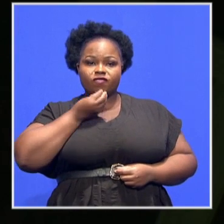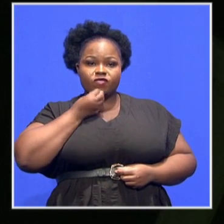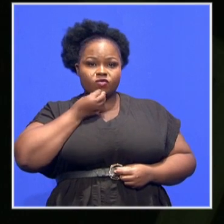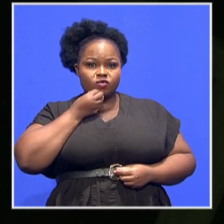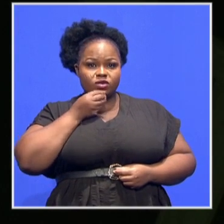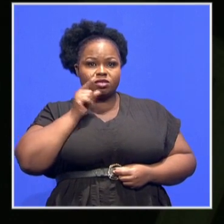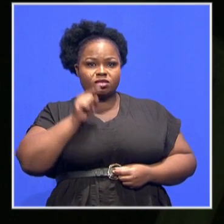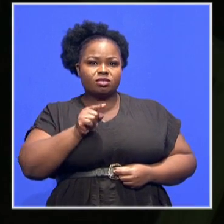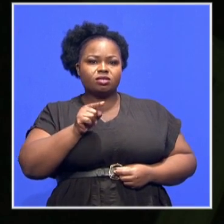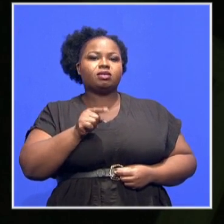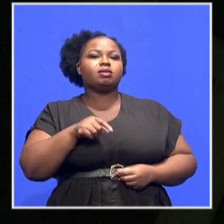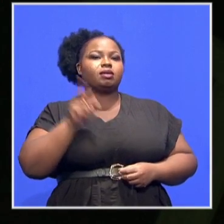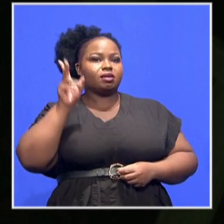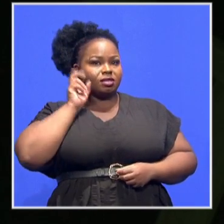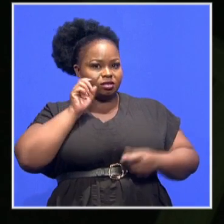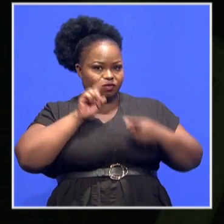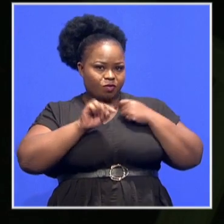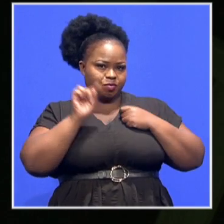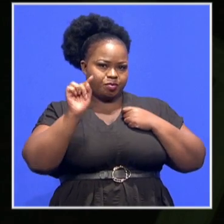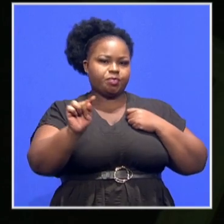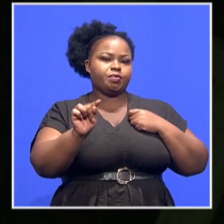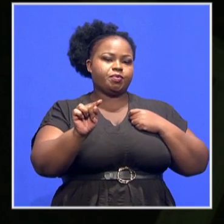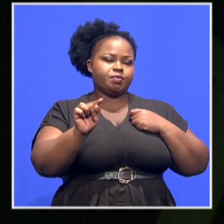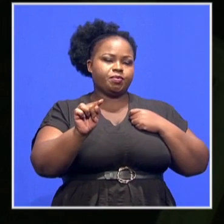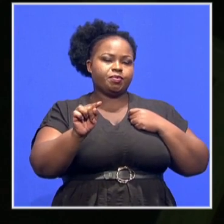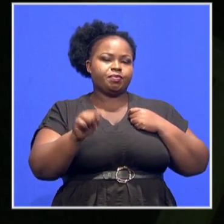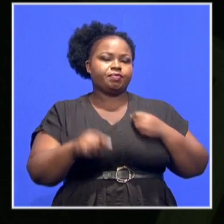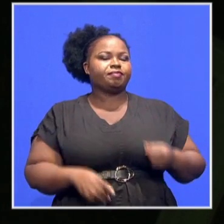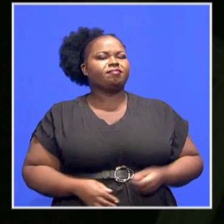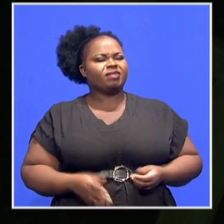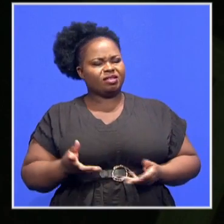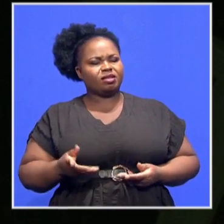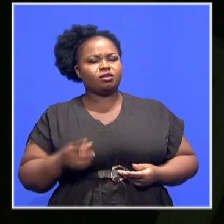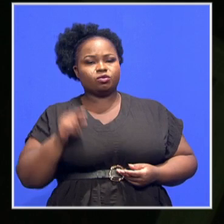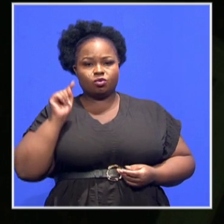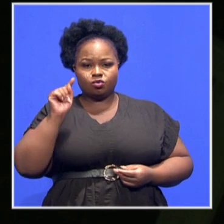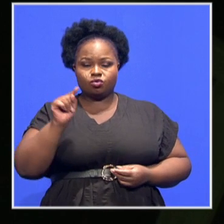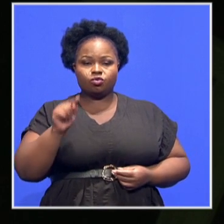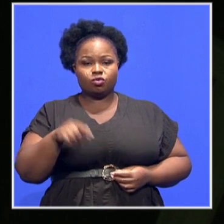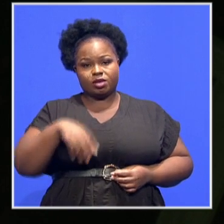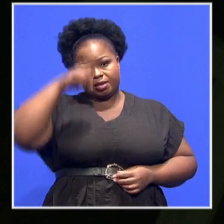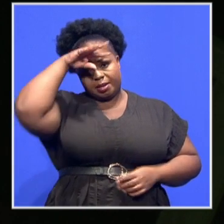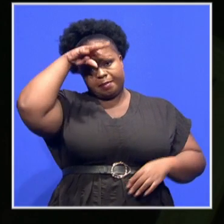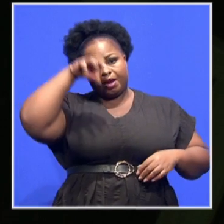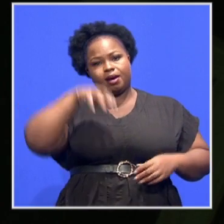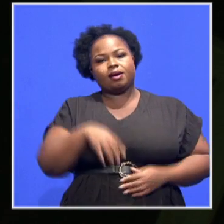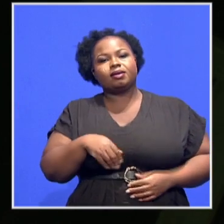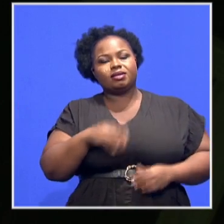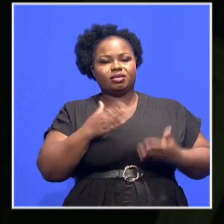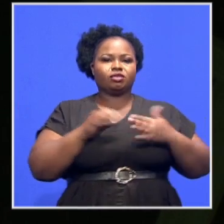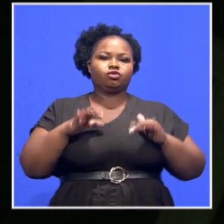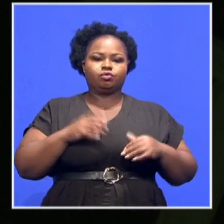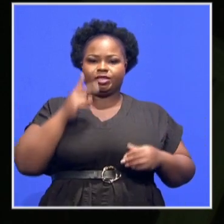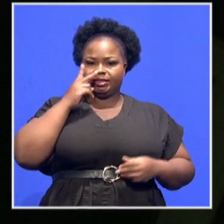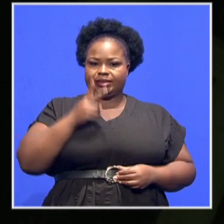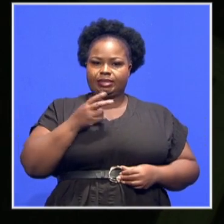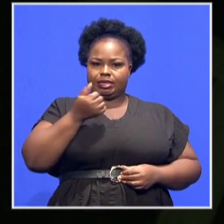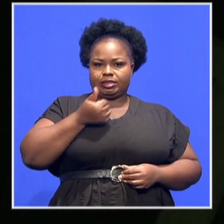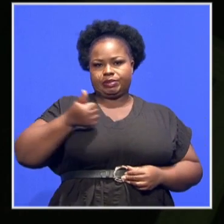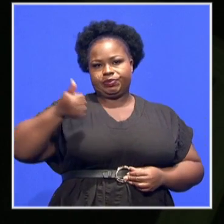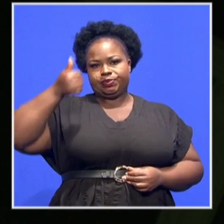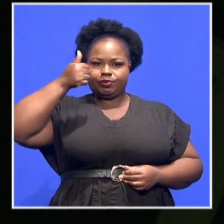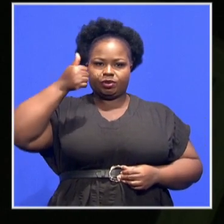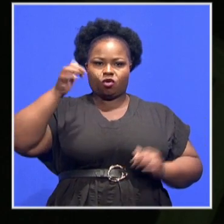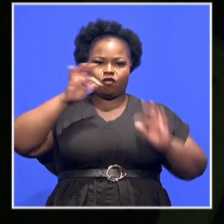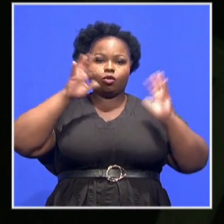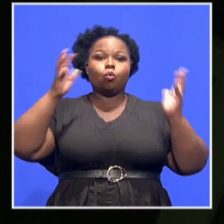its cue from you as a sector. So you need, as the mining industry, to see yourselves as the center of the